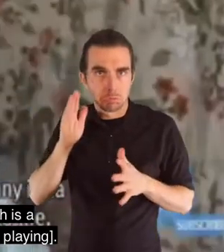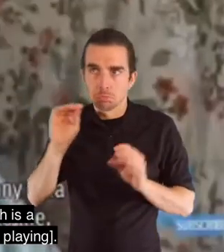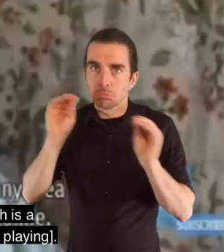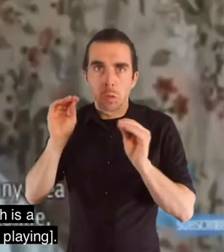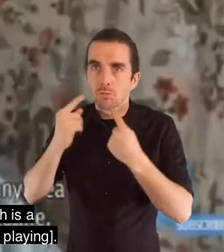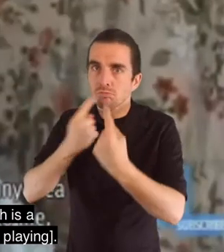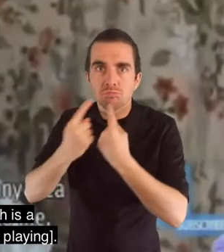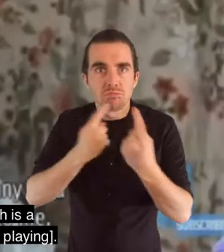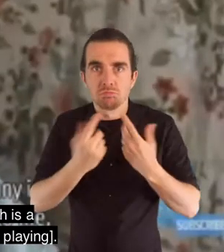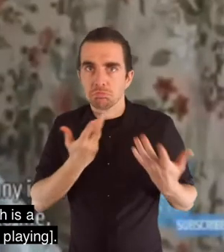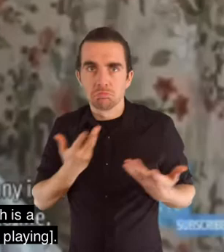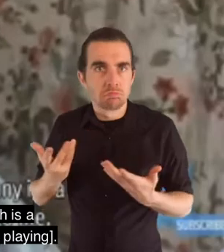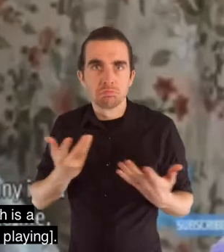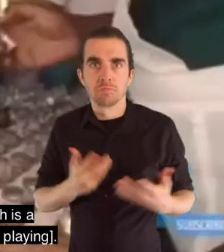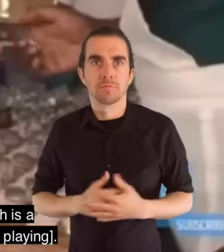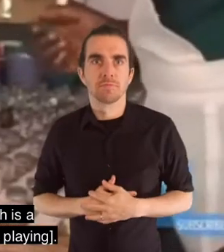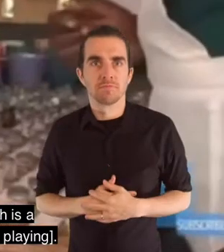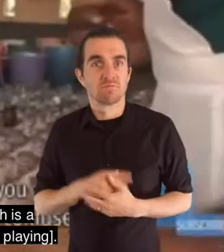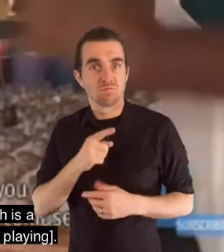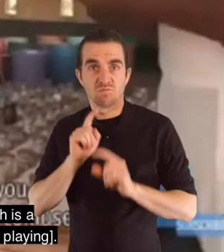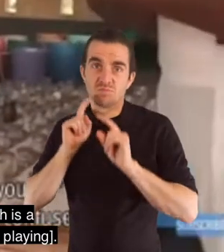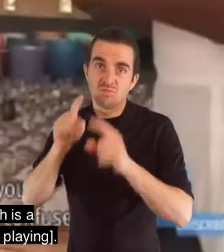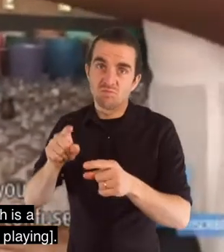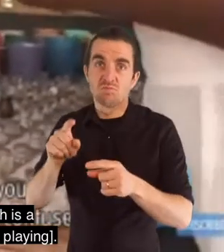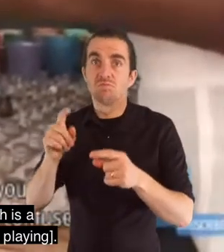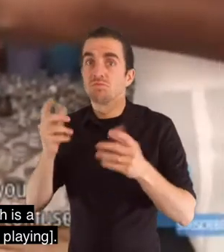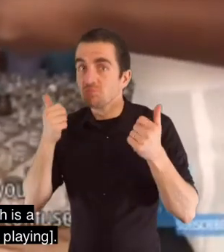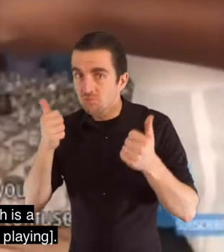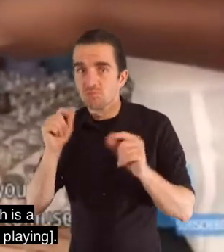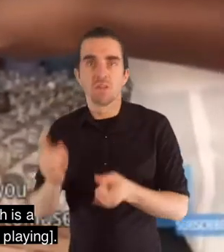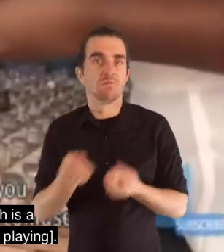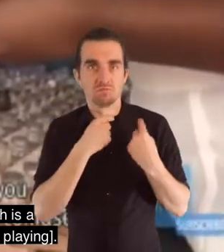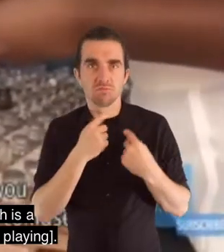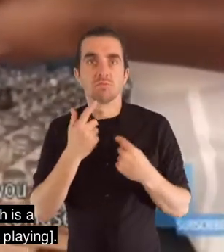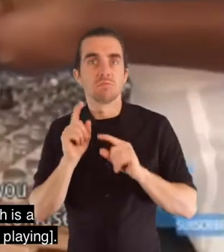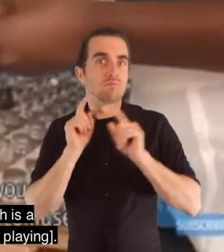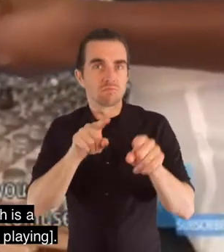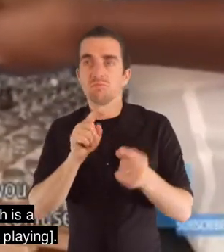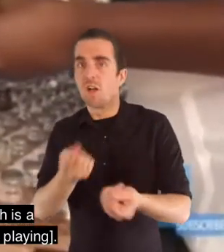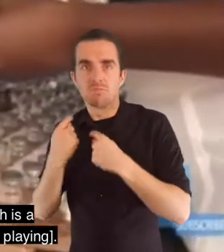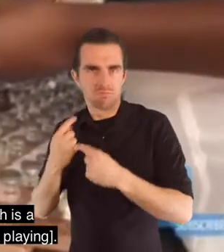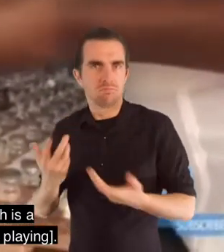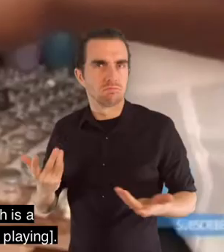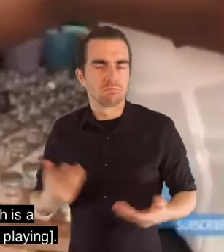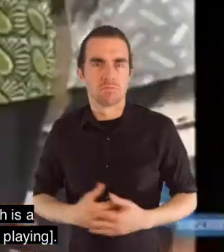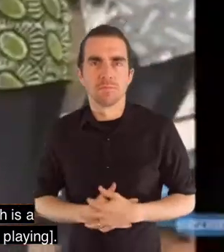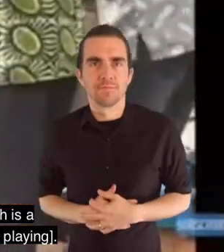idea what was going to happen to me. You go and it's done for you, and you come back to the world confused.